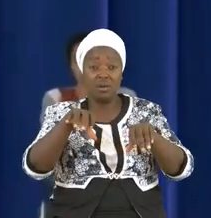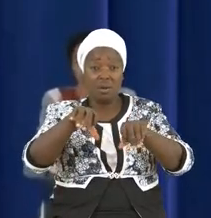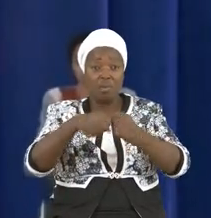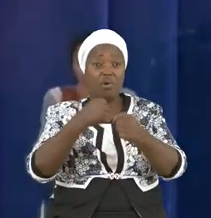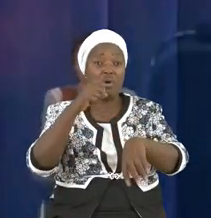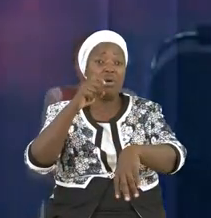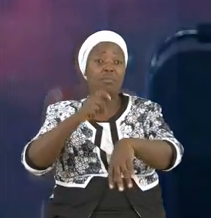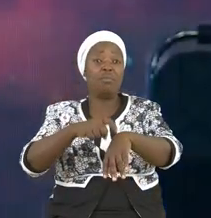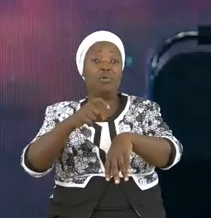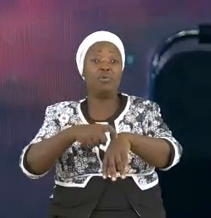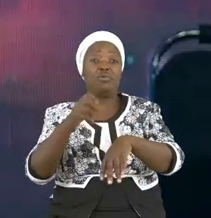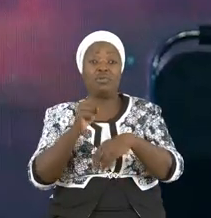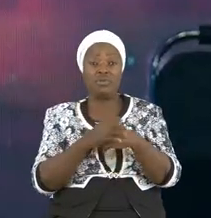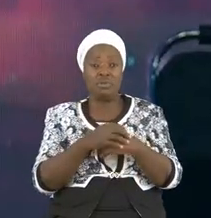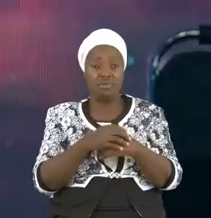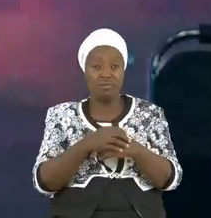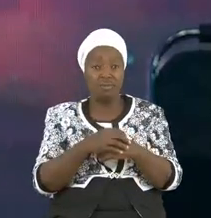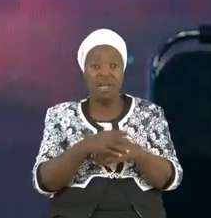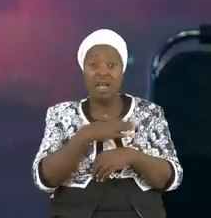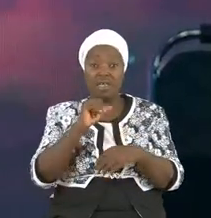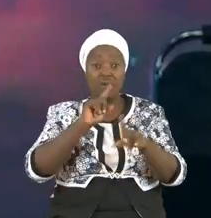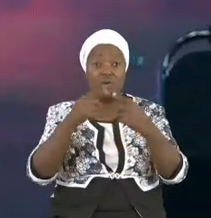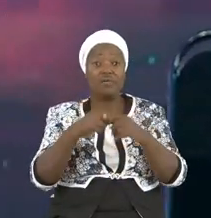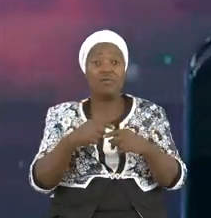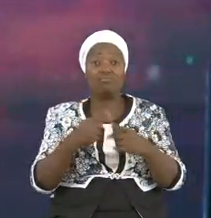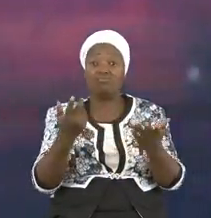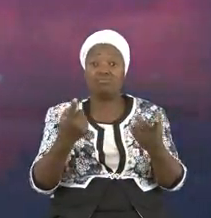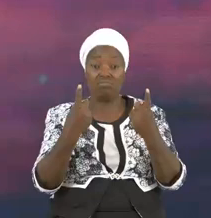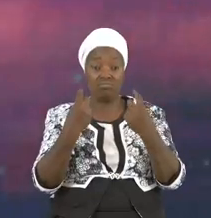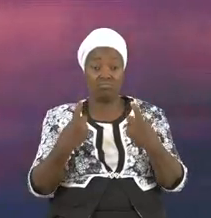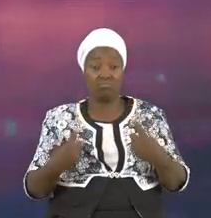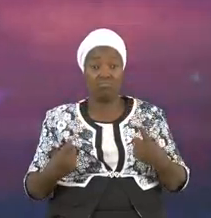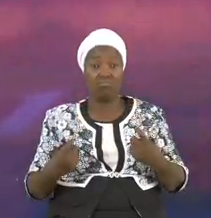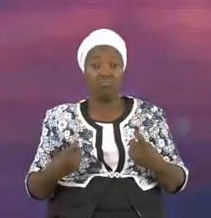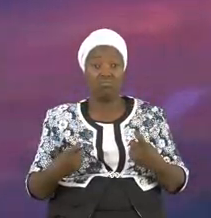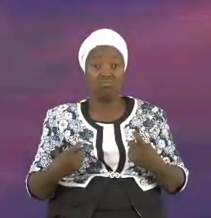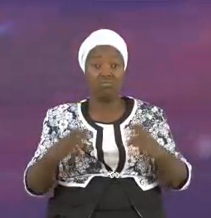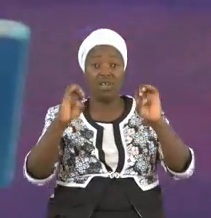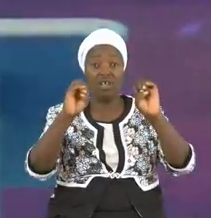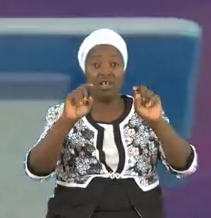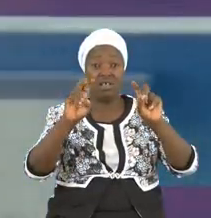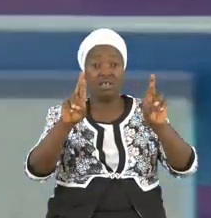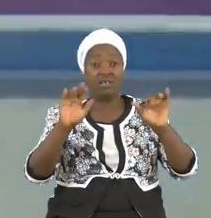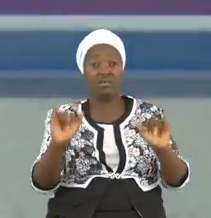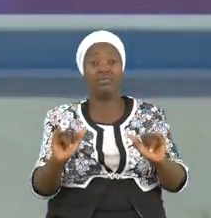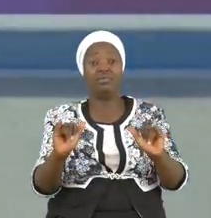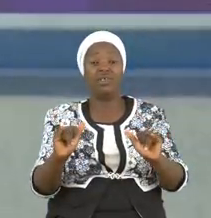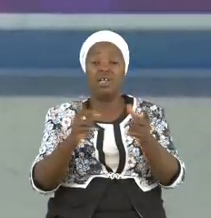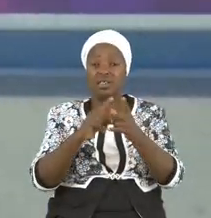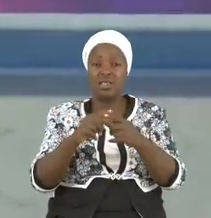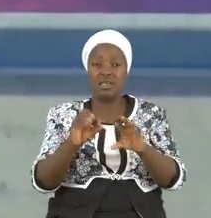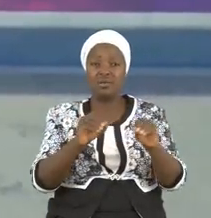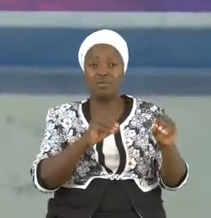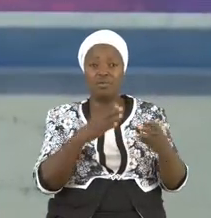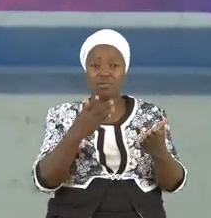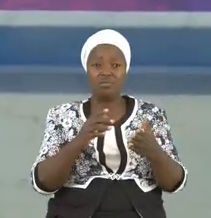And she had gone for x-ray. They had to put collar on her neck so